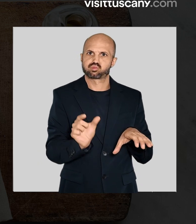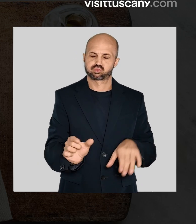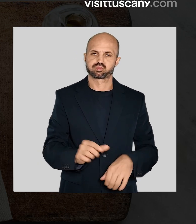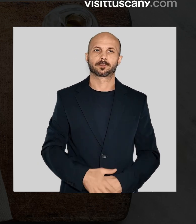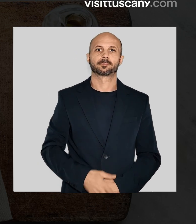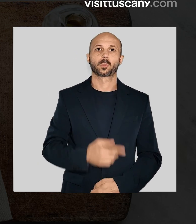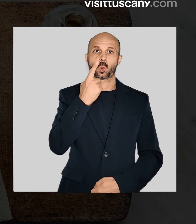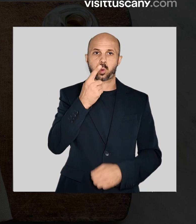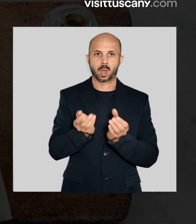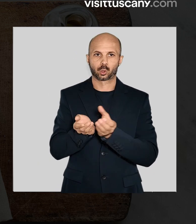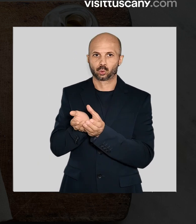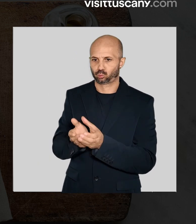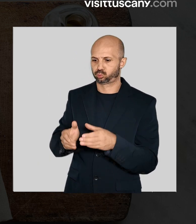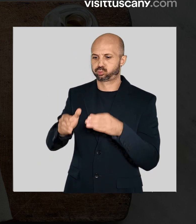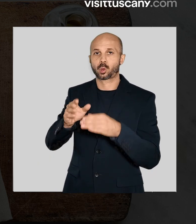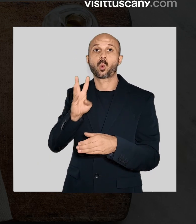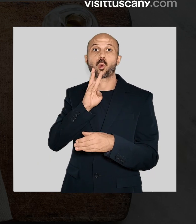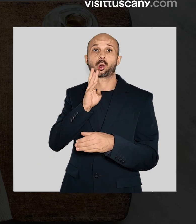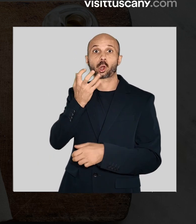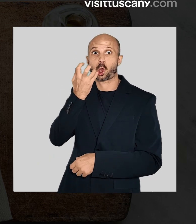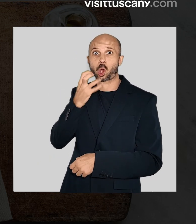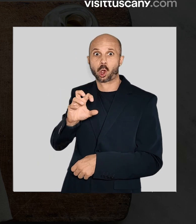extra virgin olive oil,